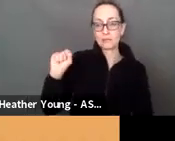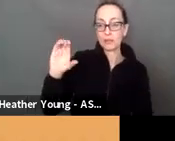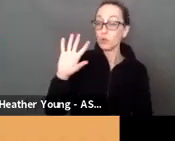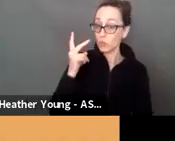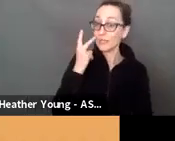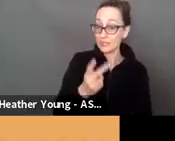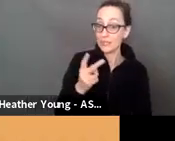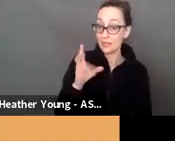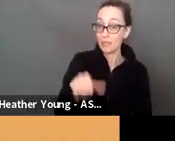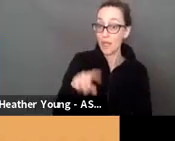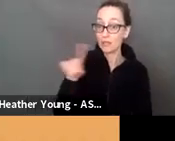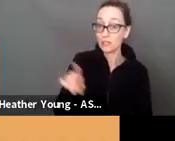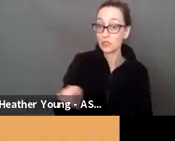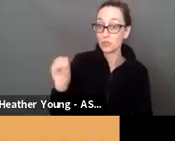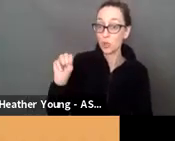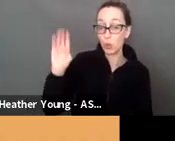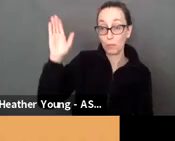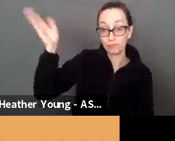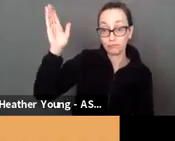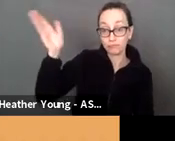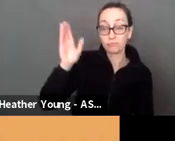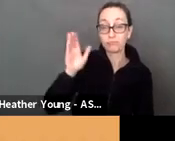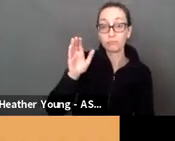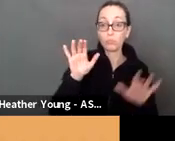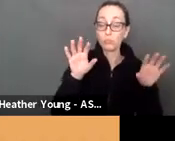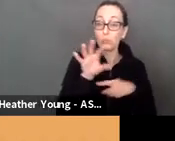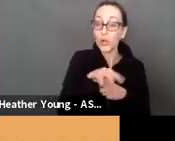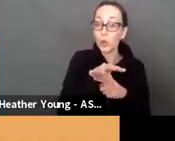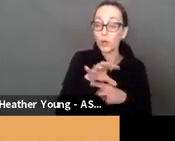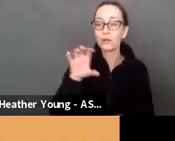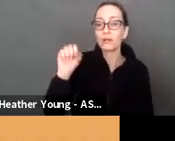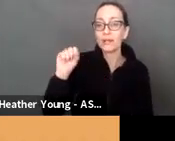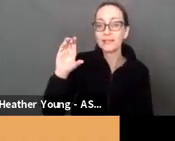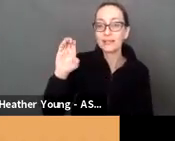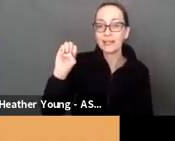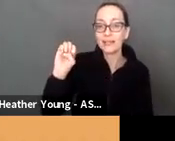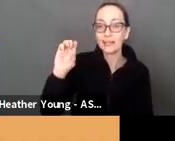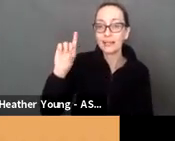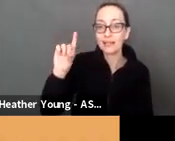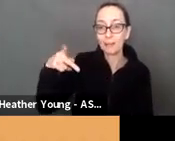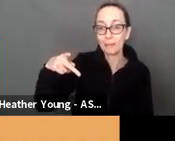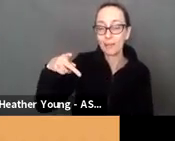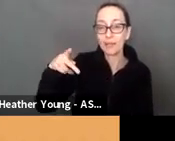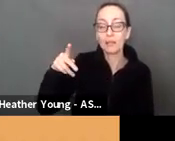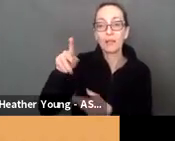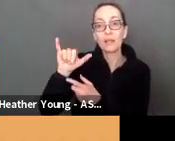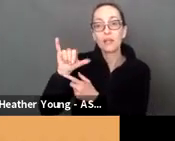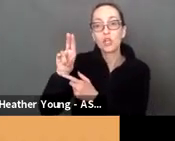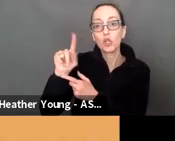found on the SCEDP YouTube channel, as well as on the SCEDP